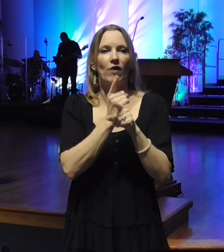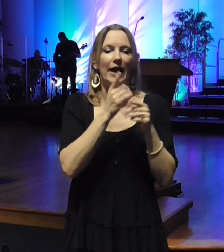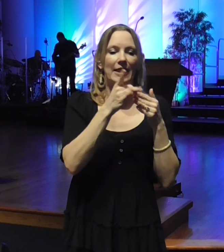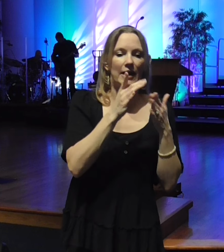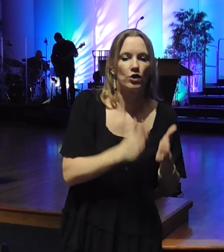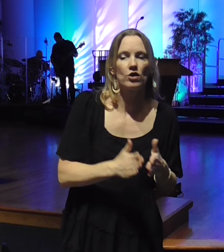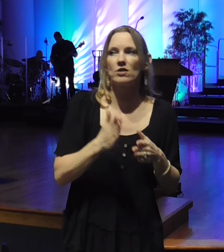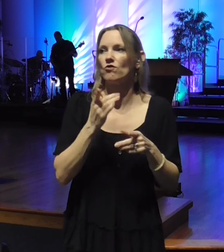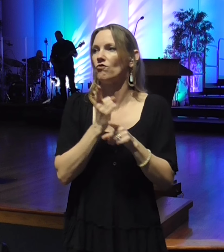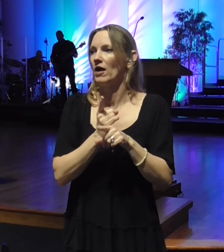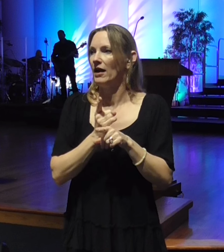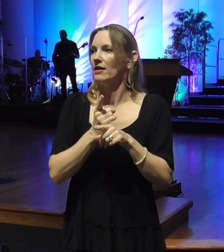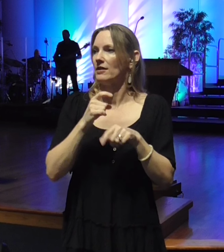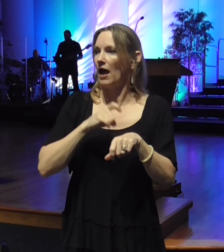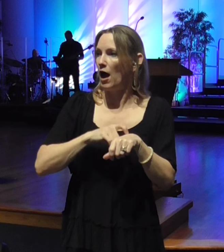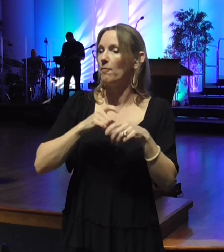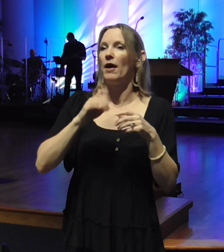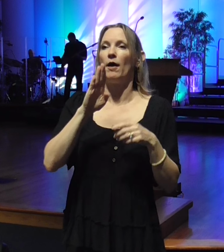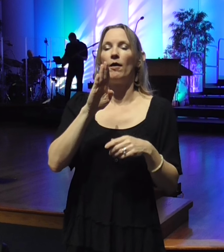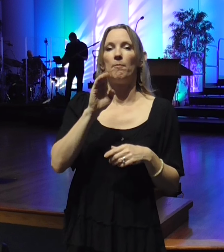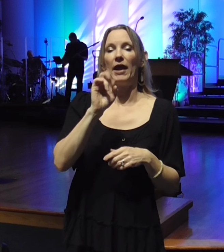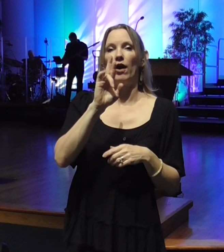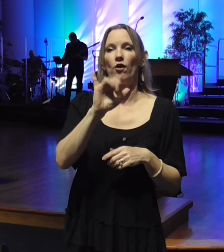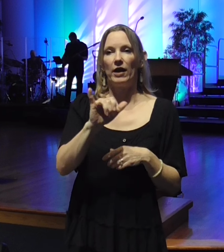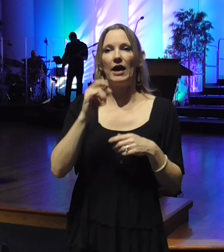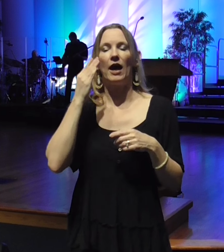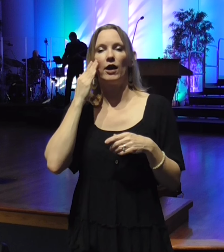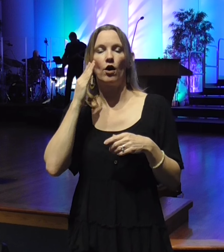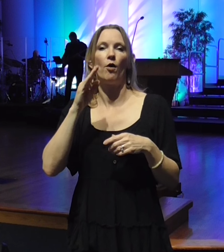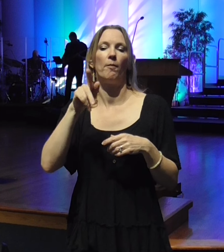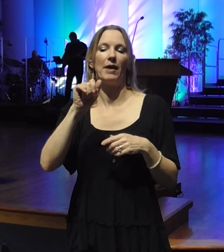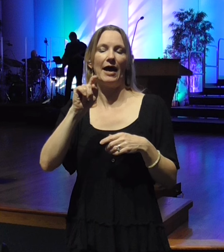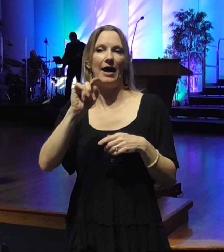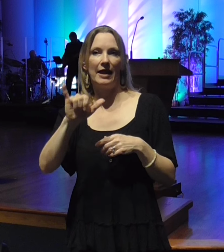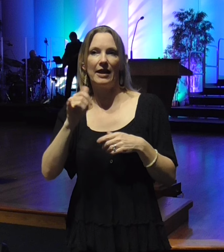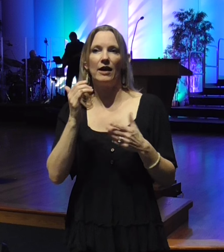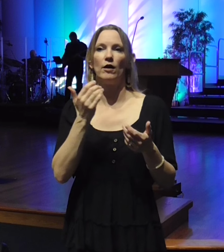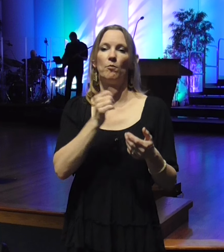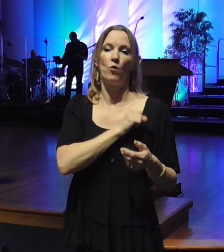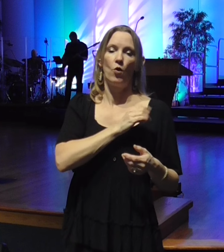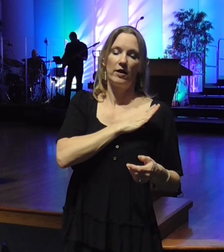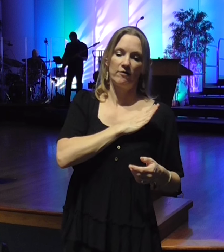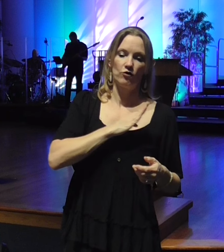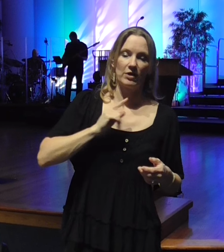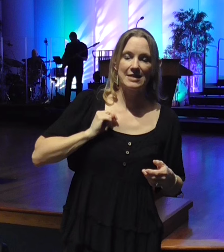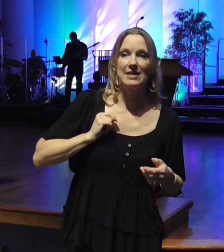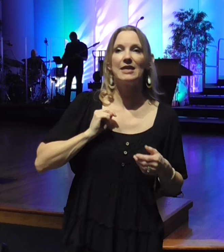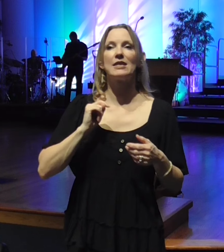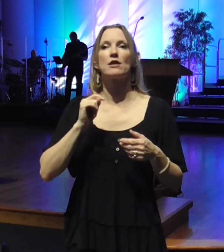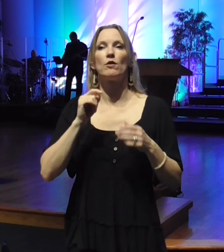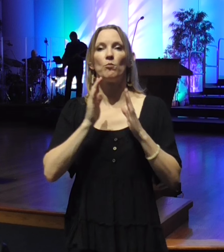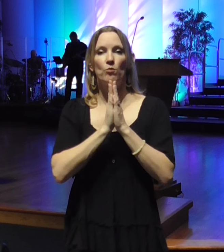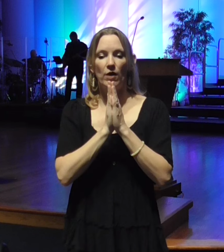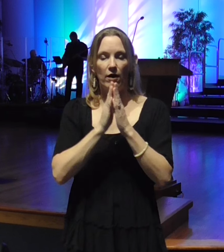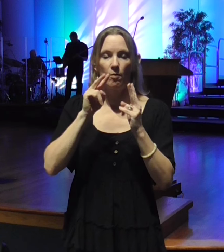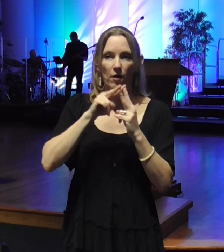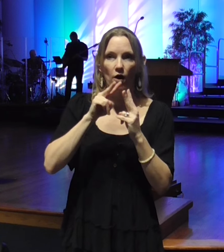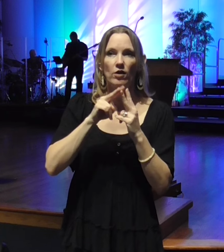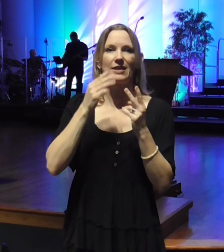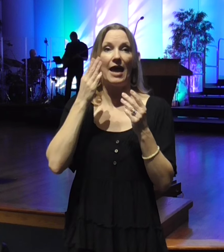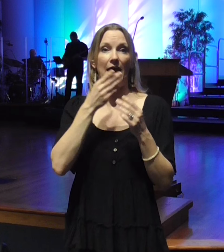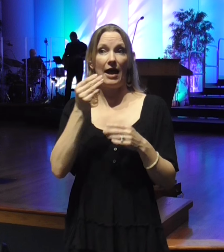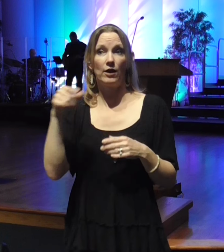time. I see Barry Ebert here. I know Patty Lukenbach somewhere. Our incredible board of trustees, our ministers, our practitioners, and you. Just know that